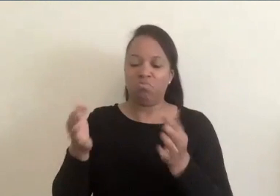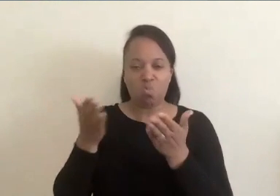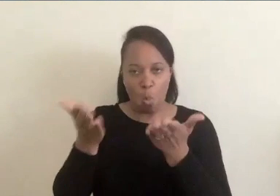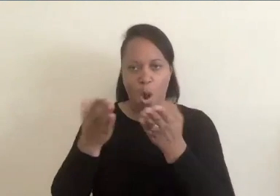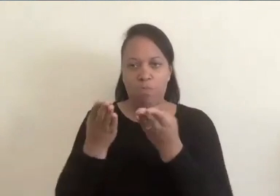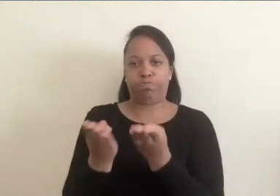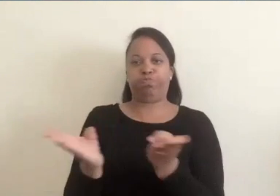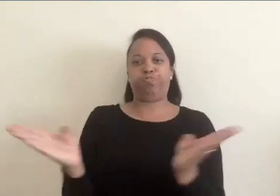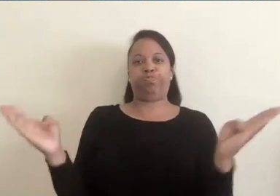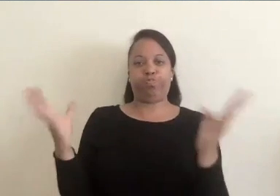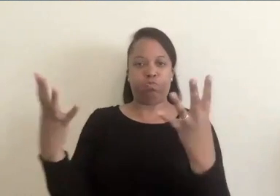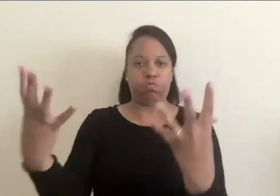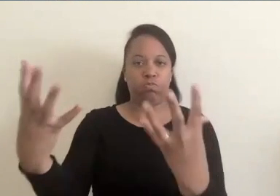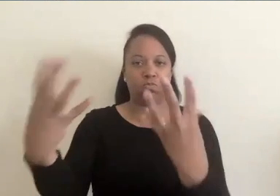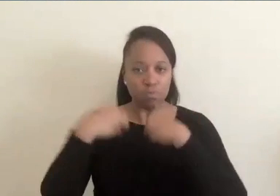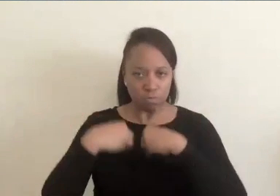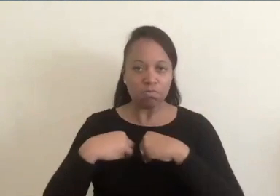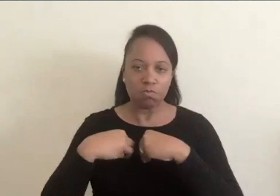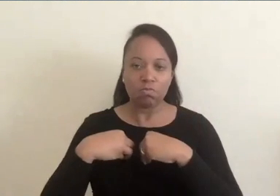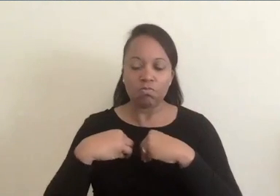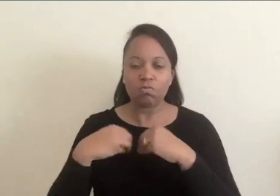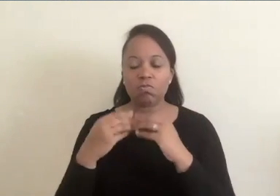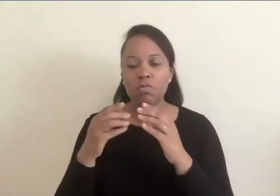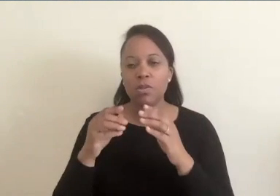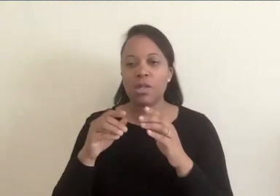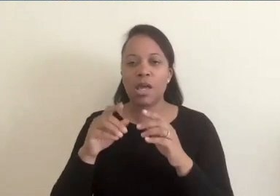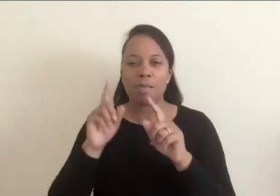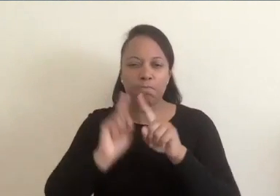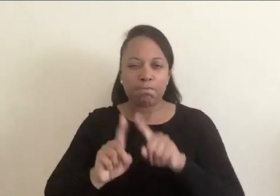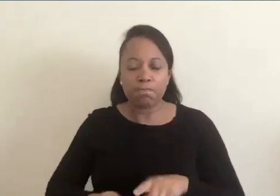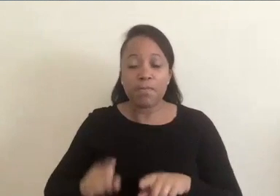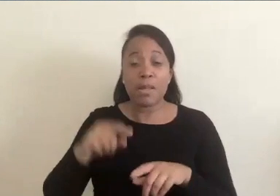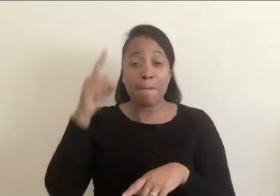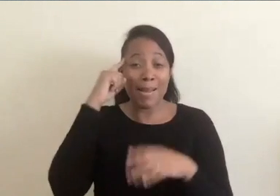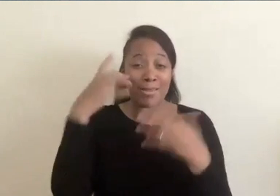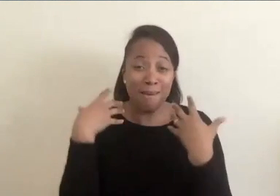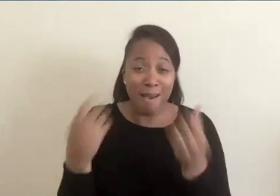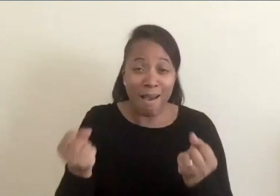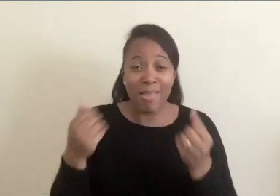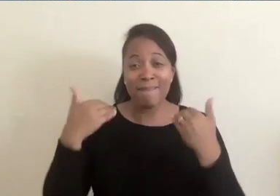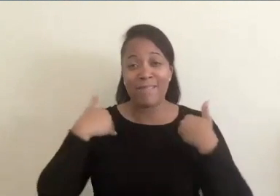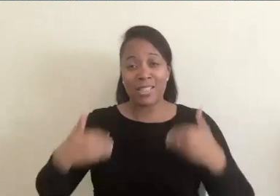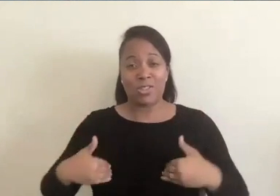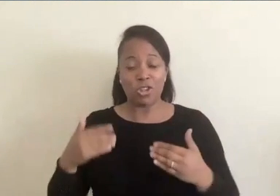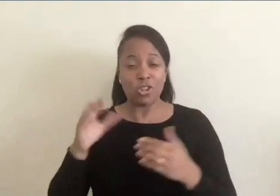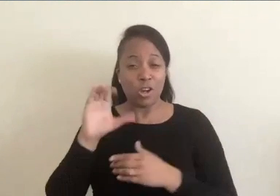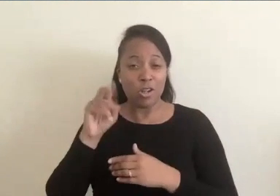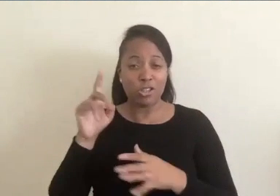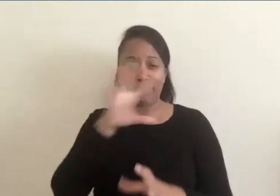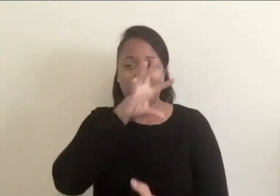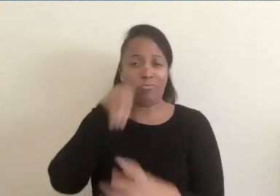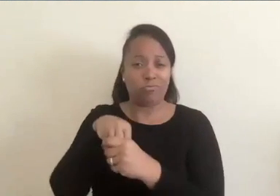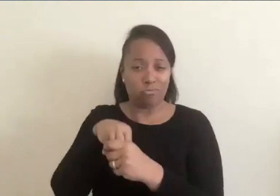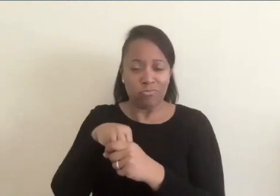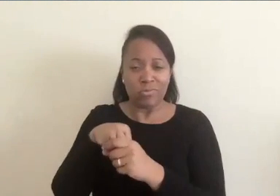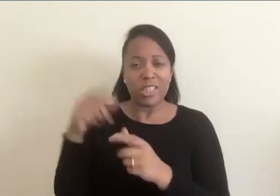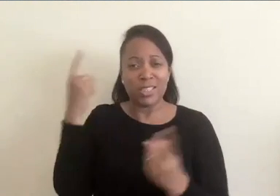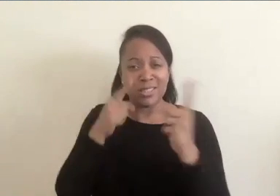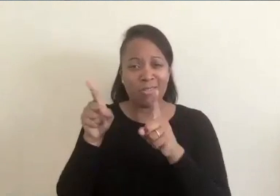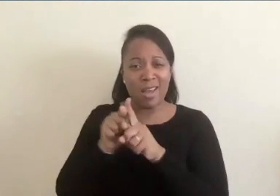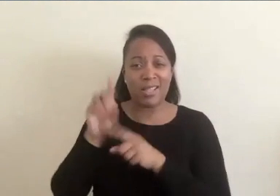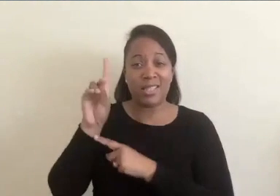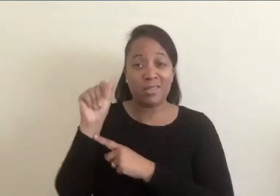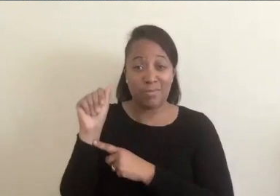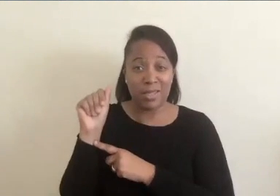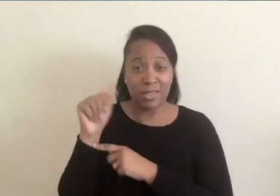enlarge the number of mental health conditions and physical conditions that would be considered a